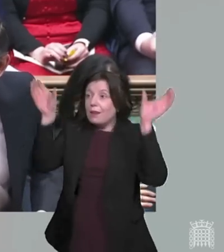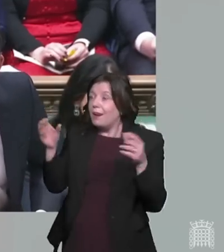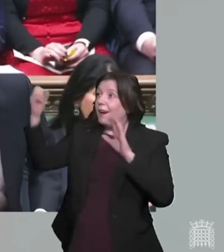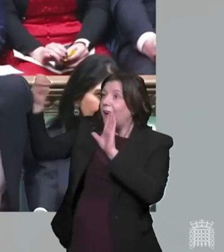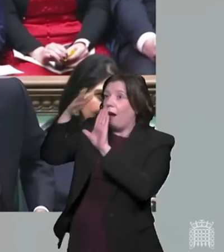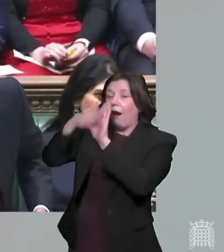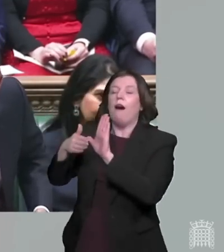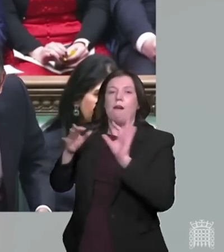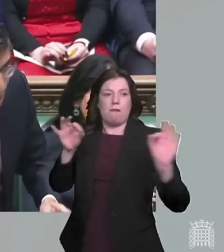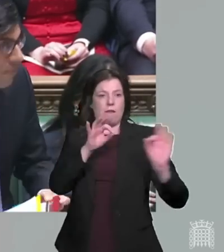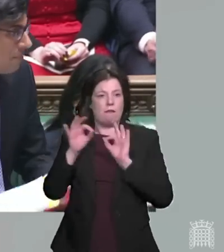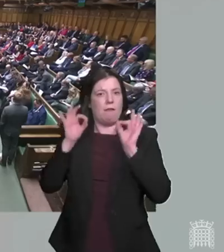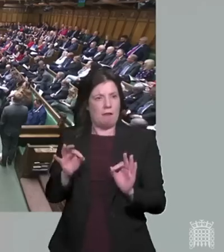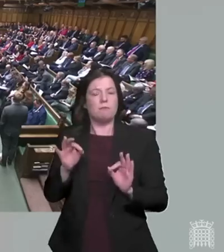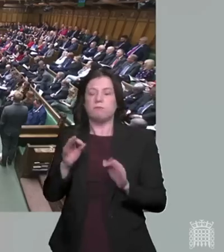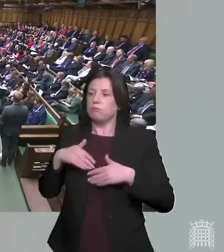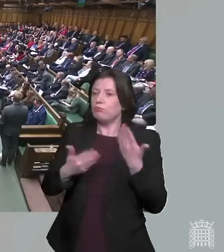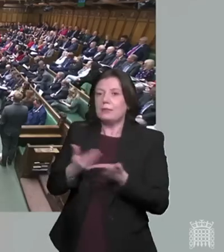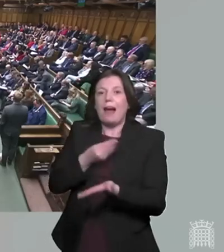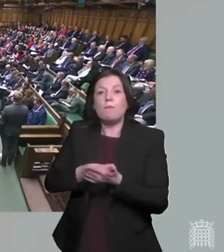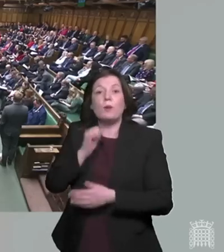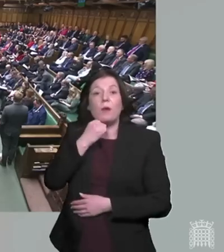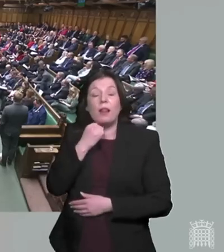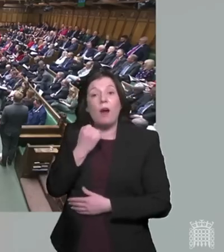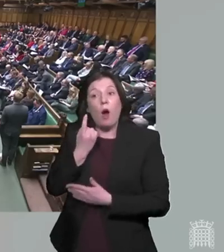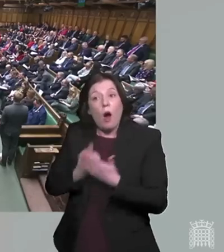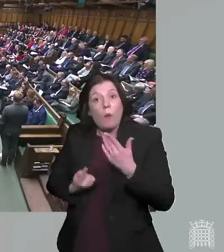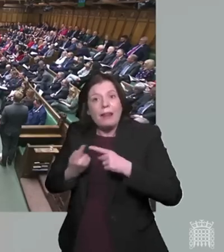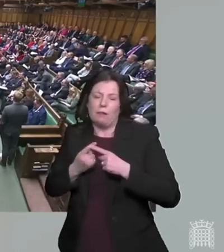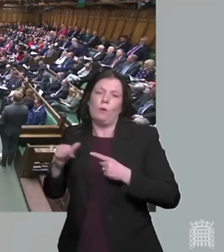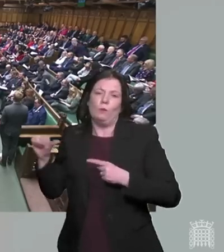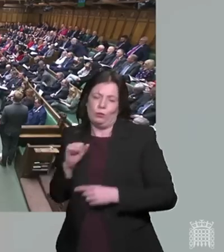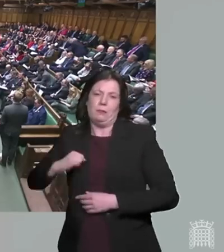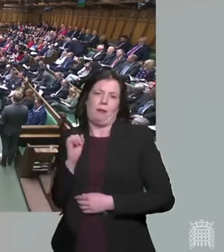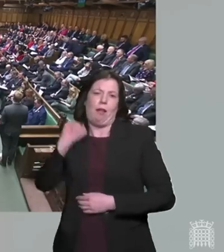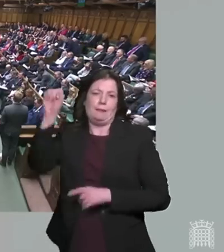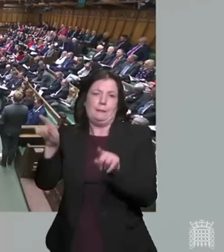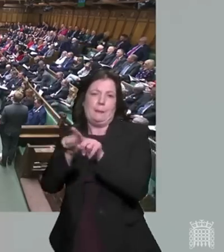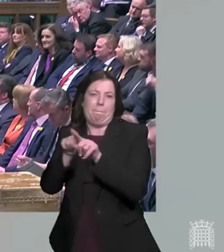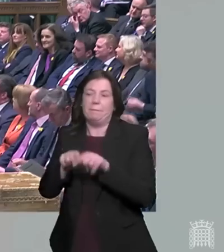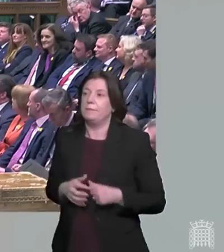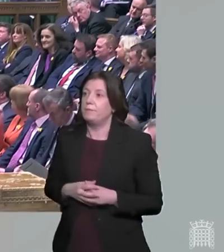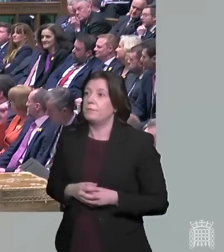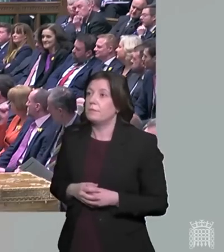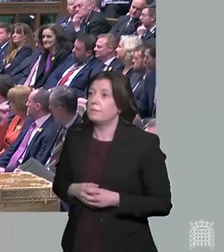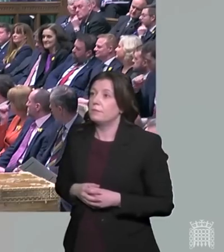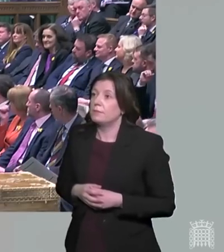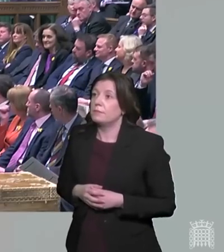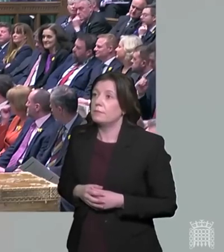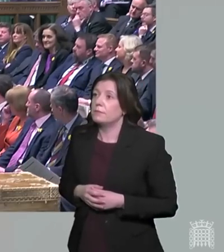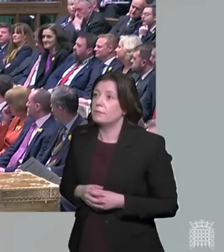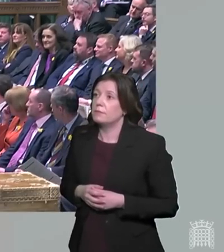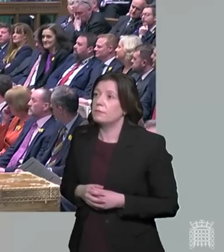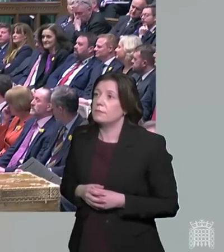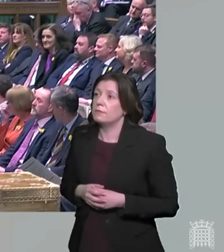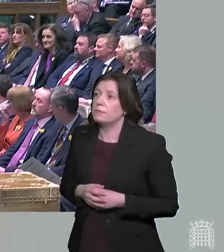available everywhere, including in Scotland. Alberta Costa. Thank you, Mr. Speaker. As chairman of the All-Party Group for Greece, can I put on